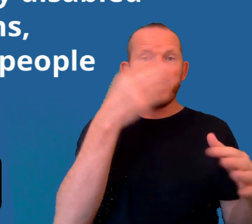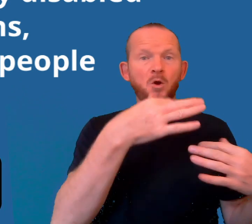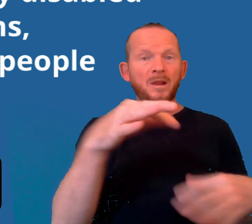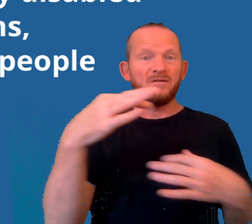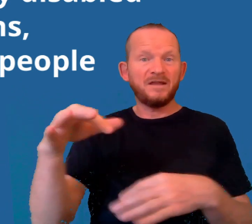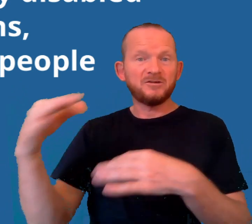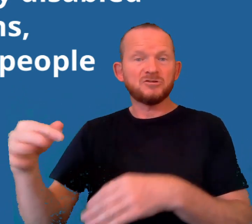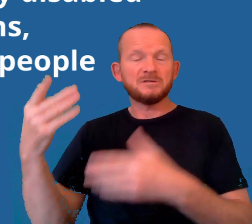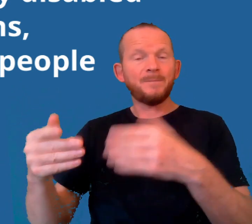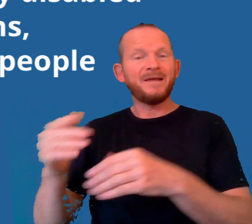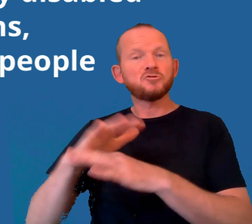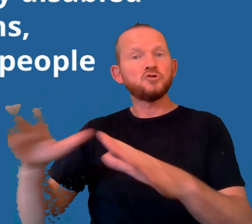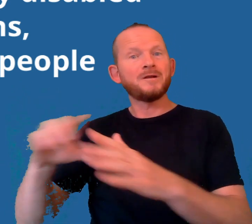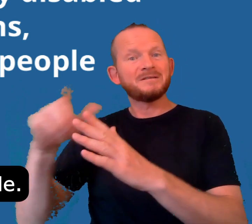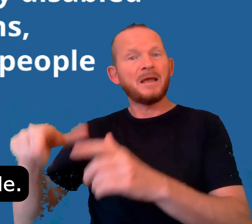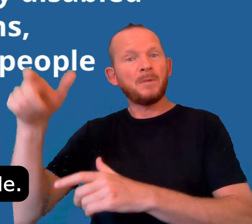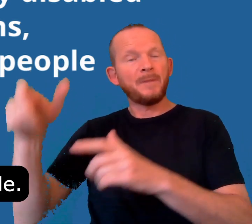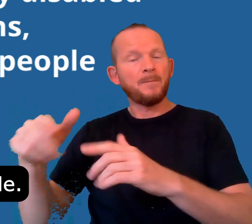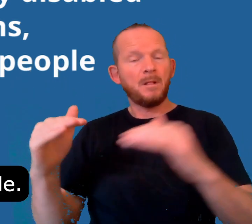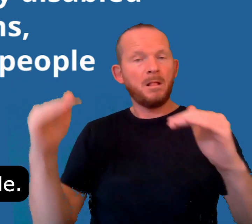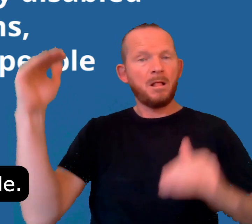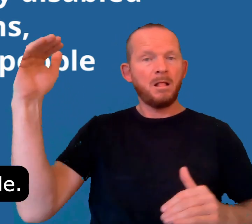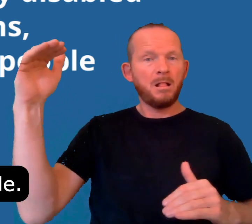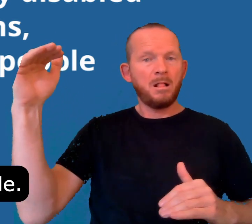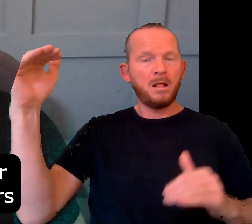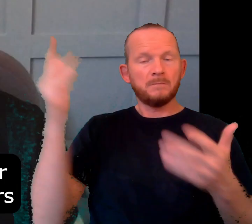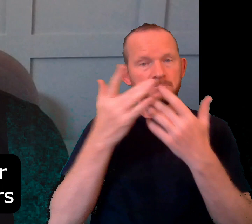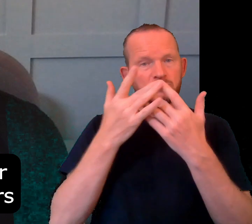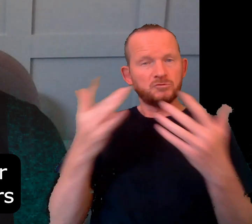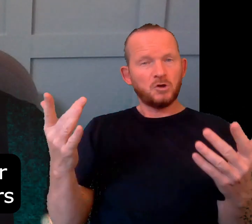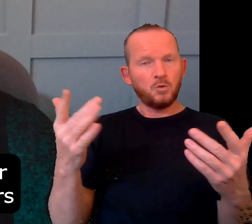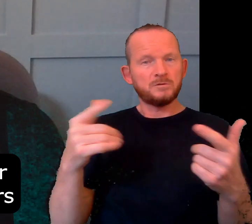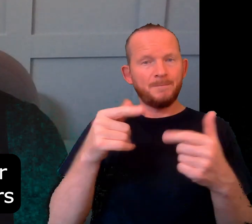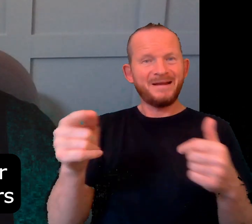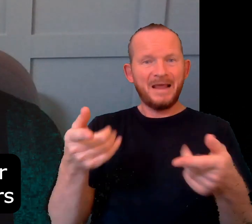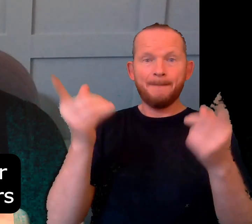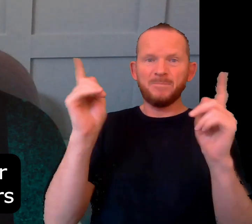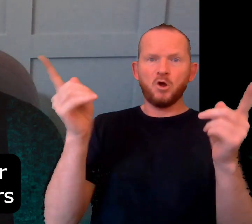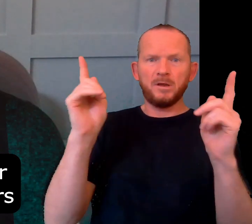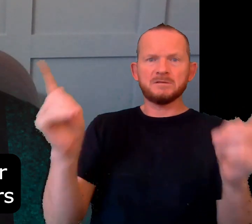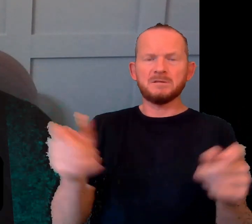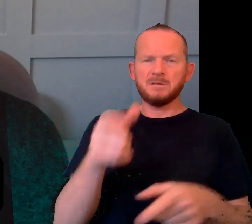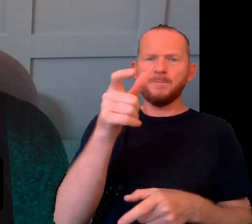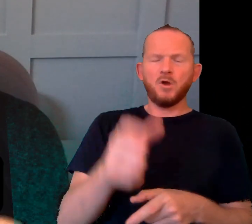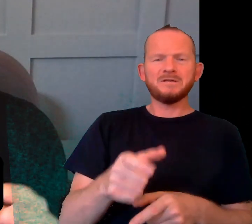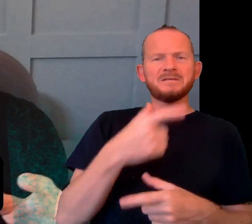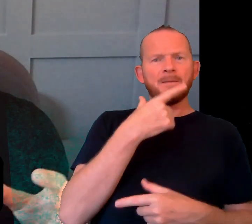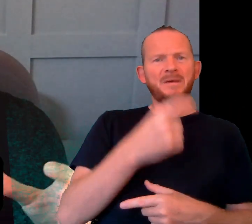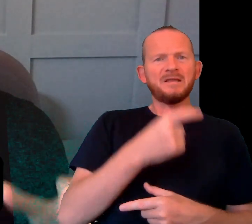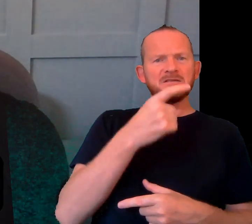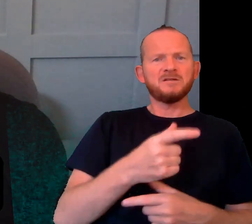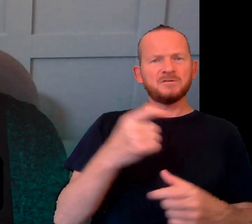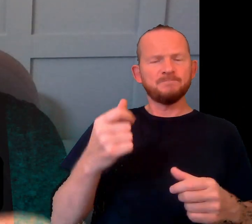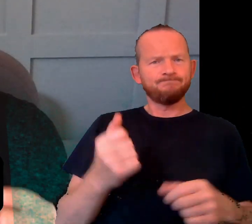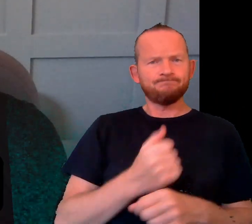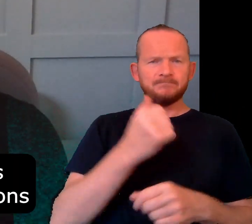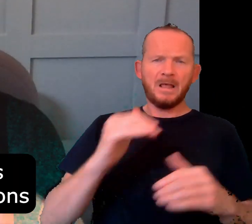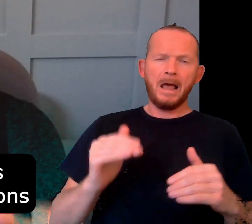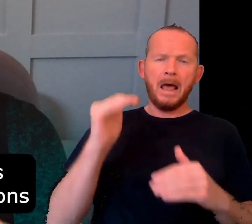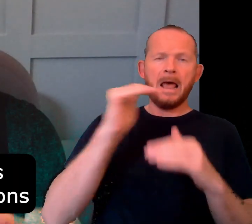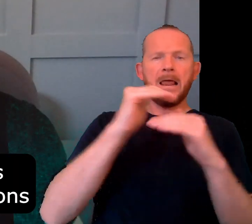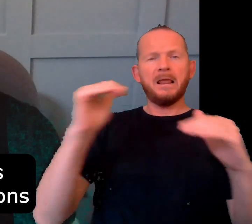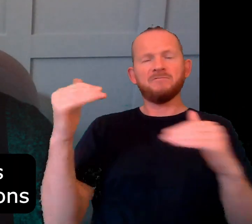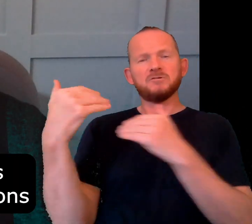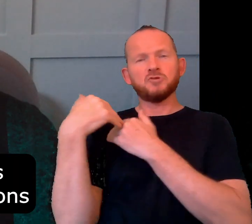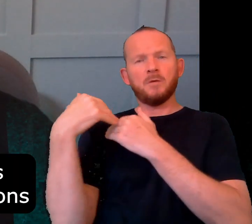people having no qualifications compared to non-disabled people. As a key indicator to many employers as to a person's ability to fulfil